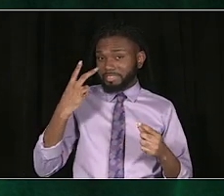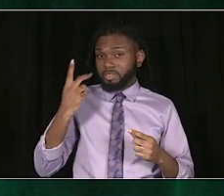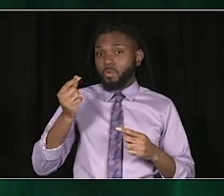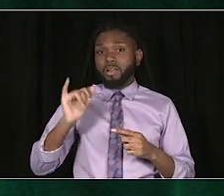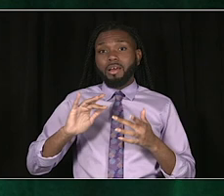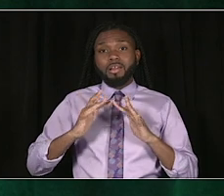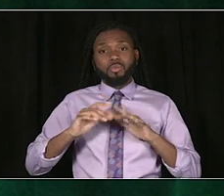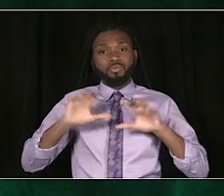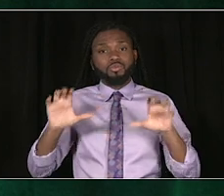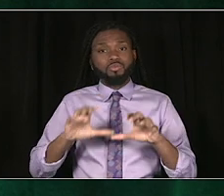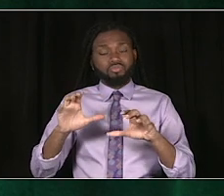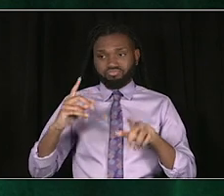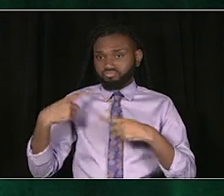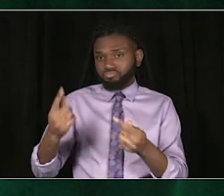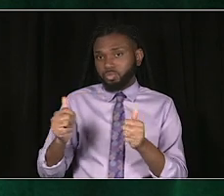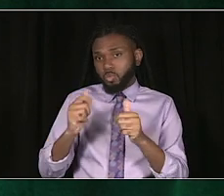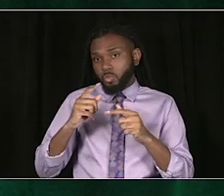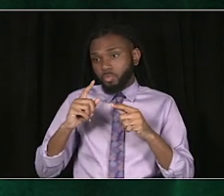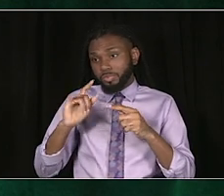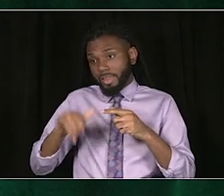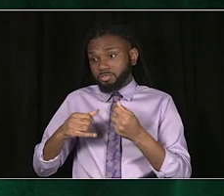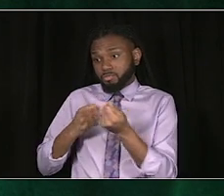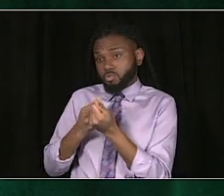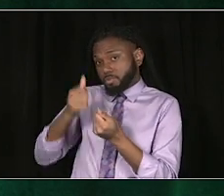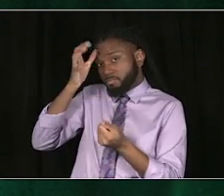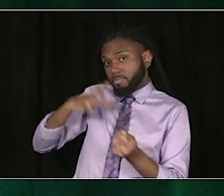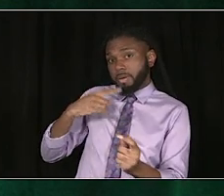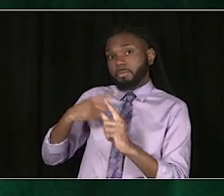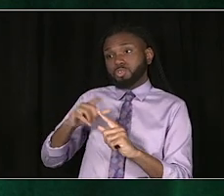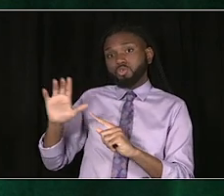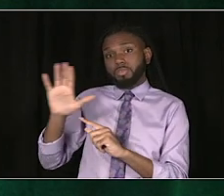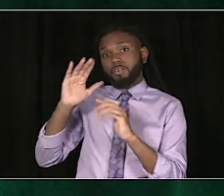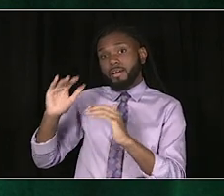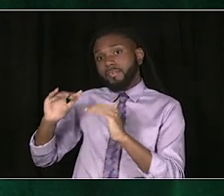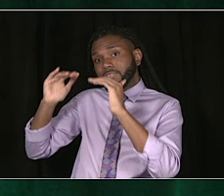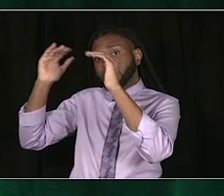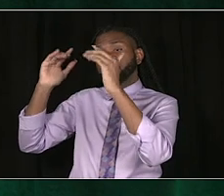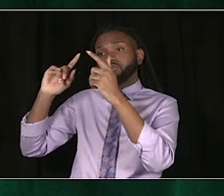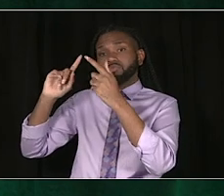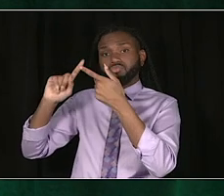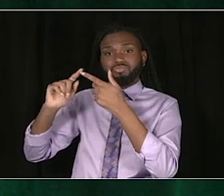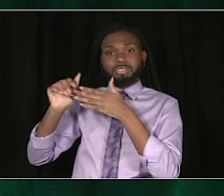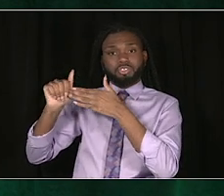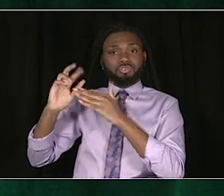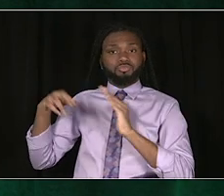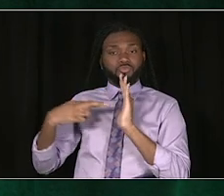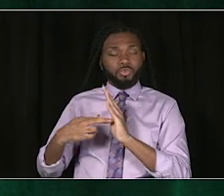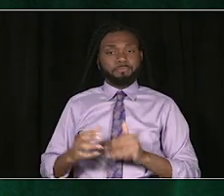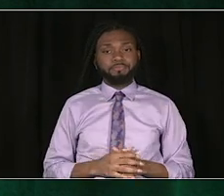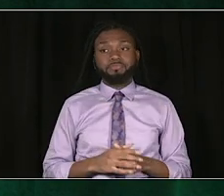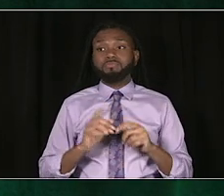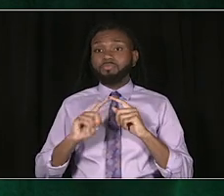done in support of men and their elevation into leadership roles. And